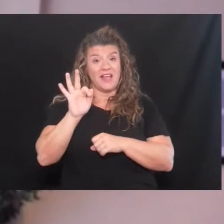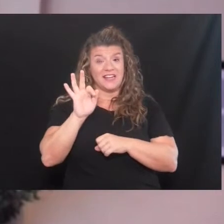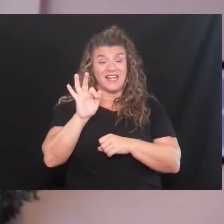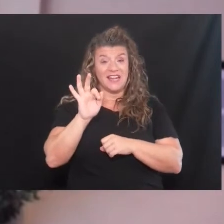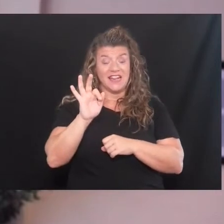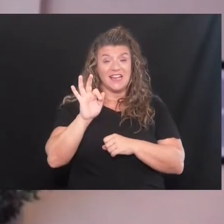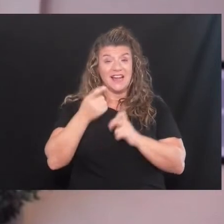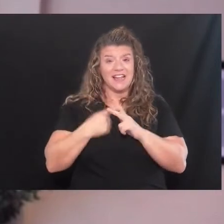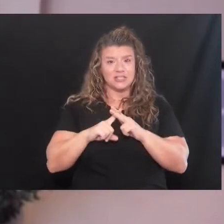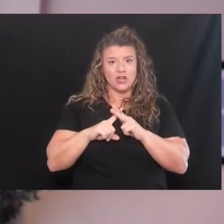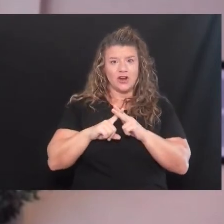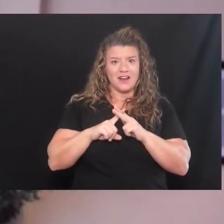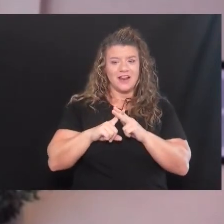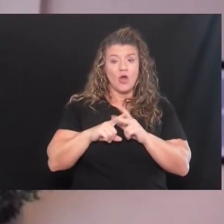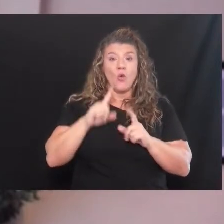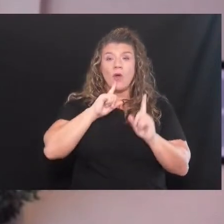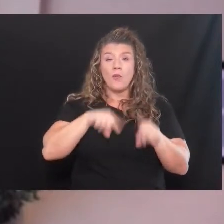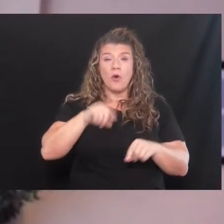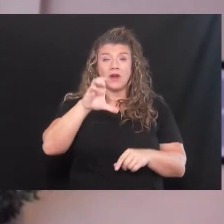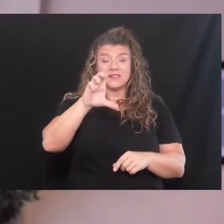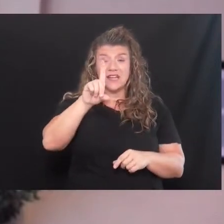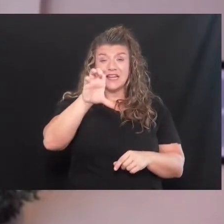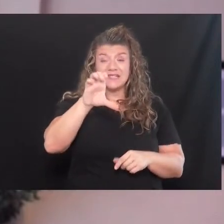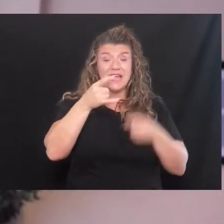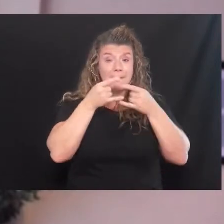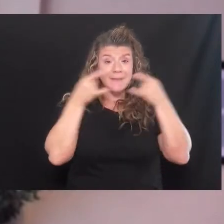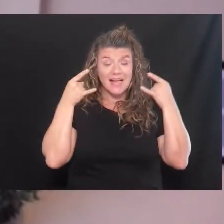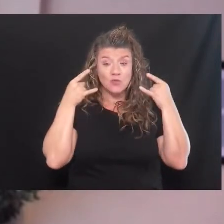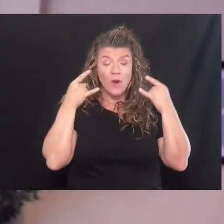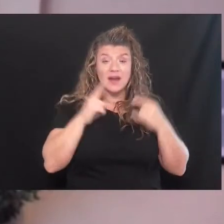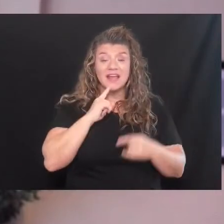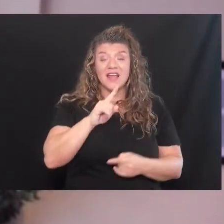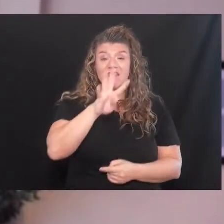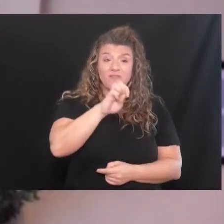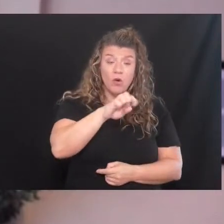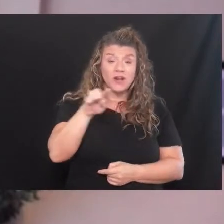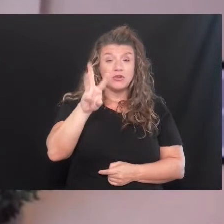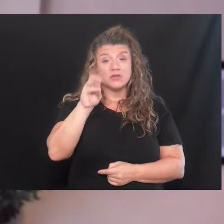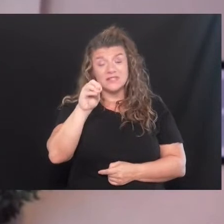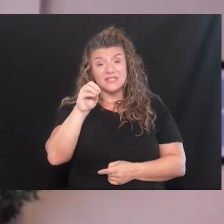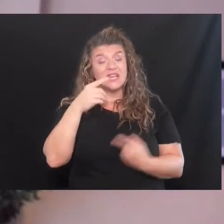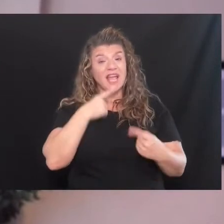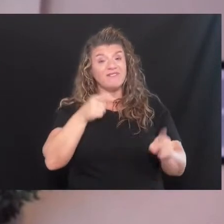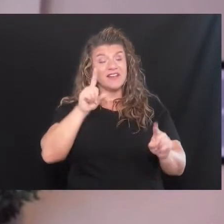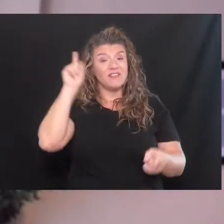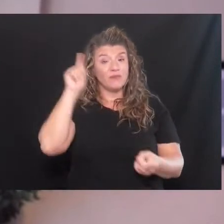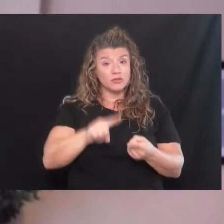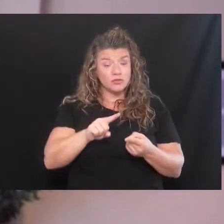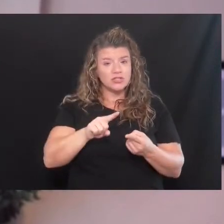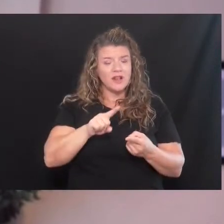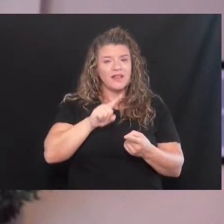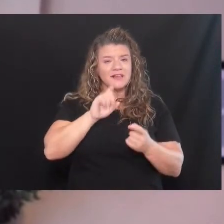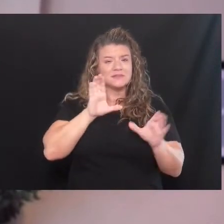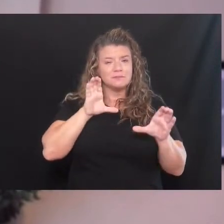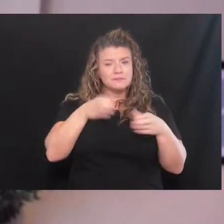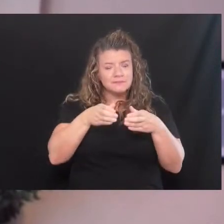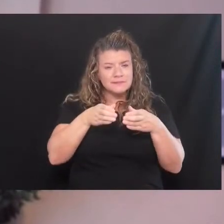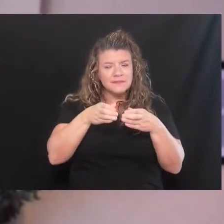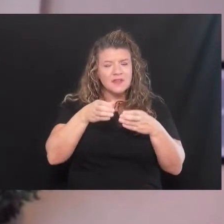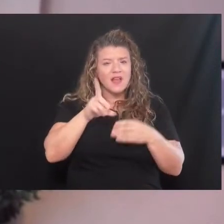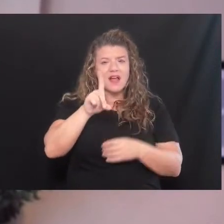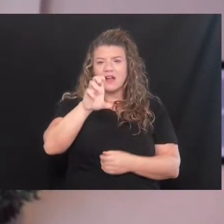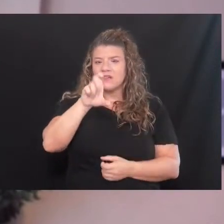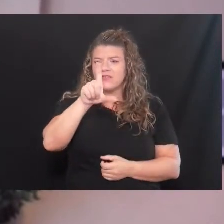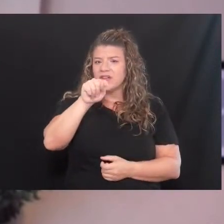to the CDC, mask wearing is 40 to 60% effective in reducing the concentrations of the Delta